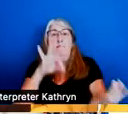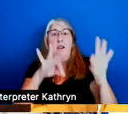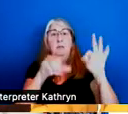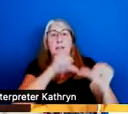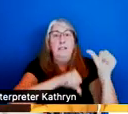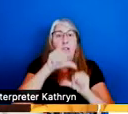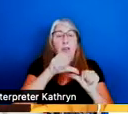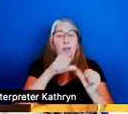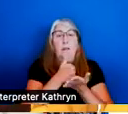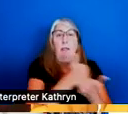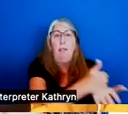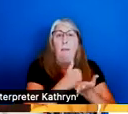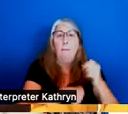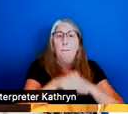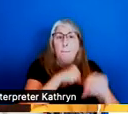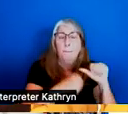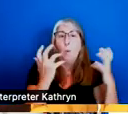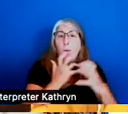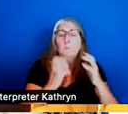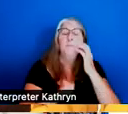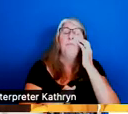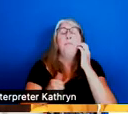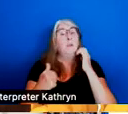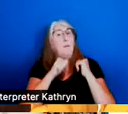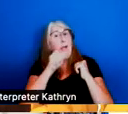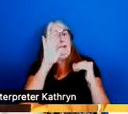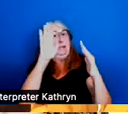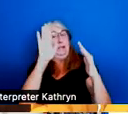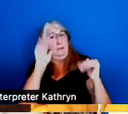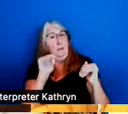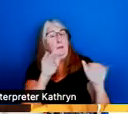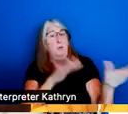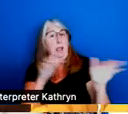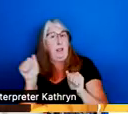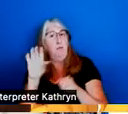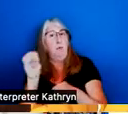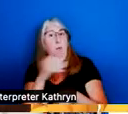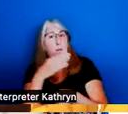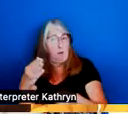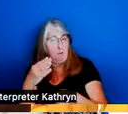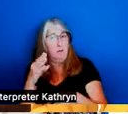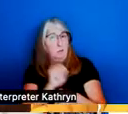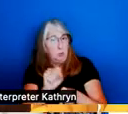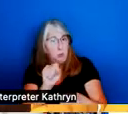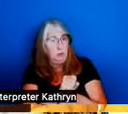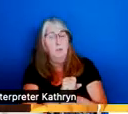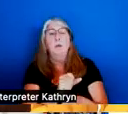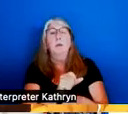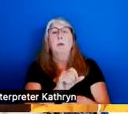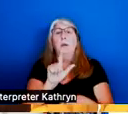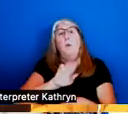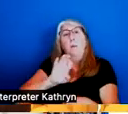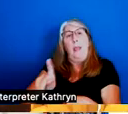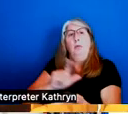another. What I didn't expect after leaving the Obama administration and going back to being a